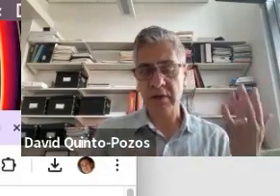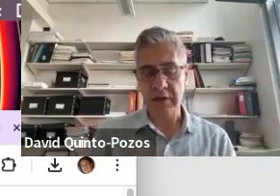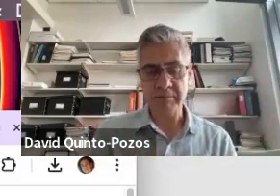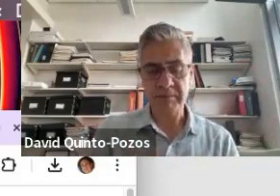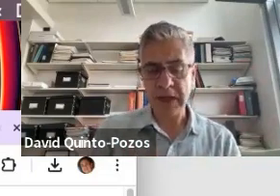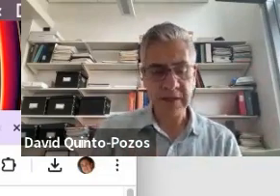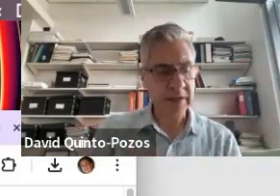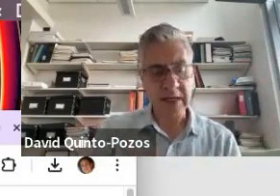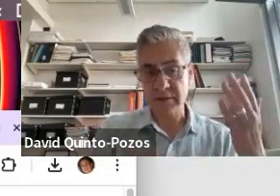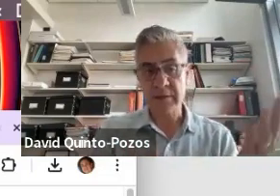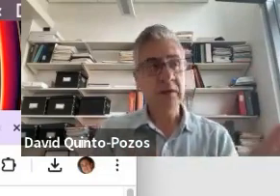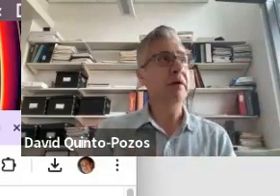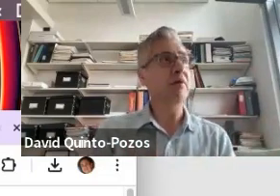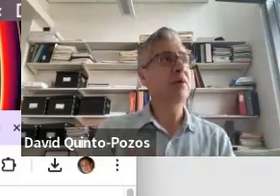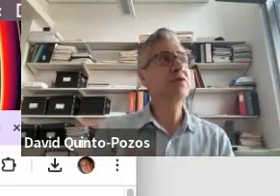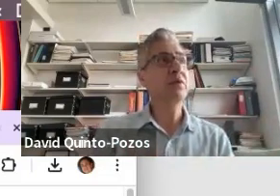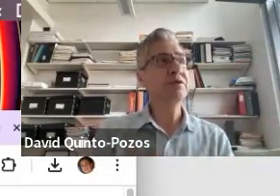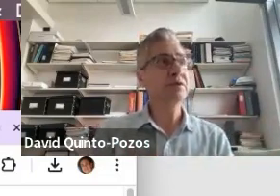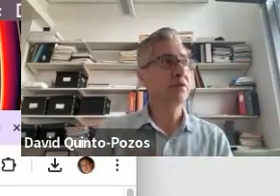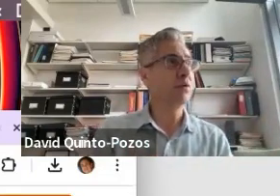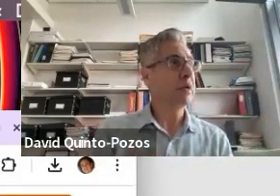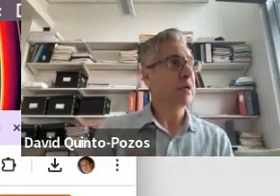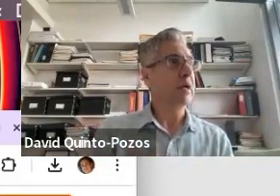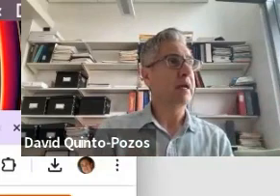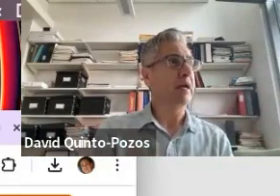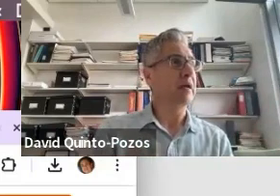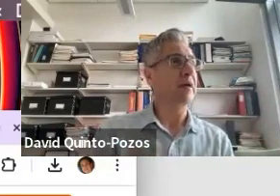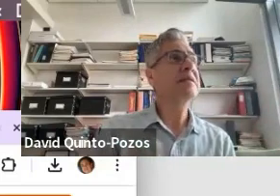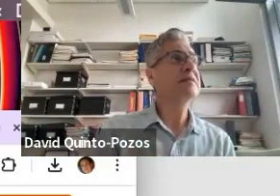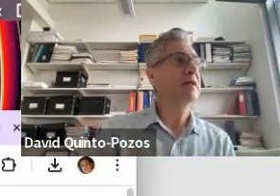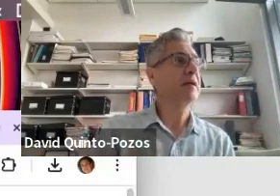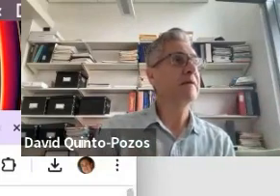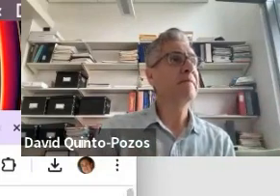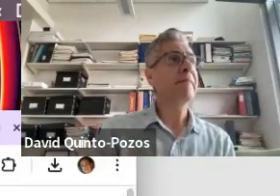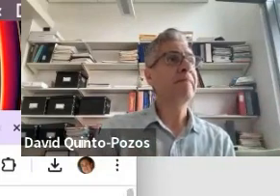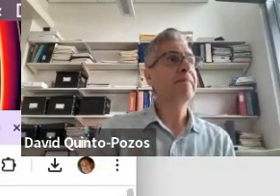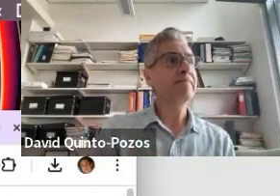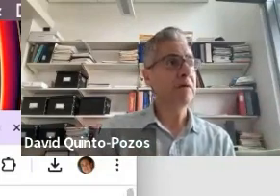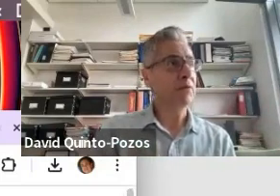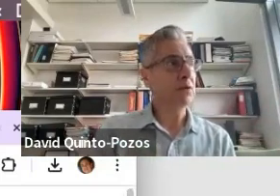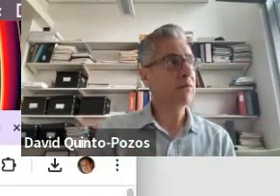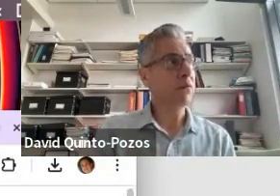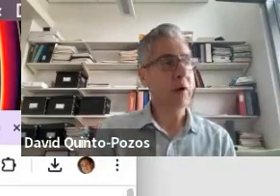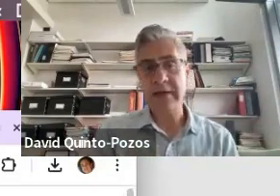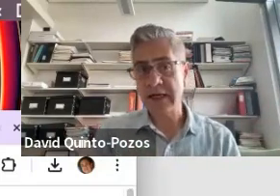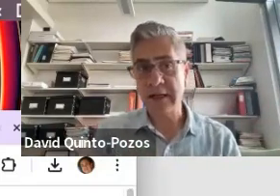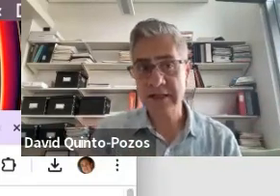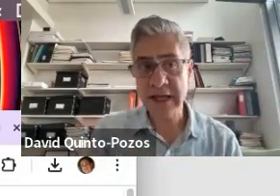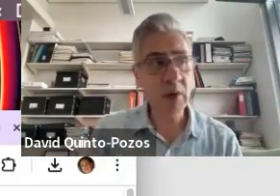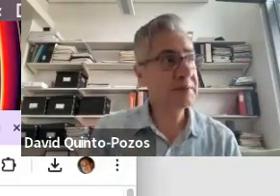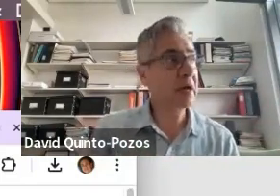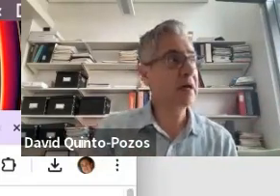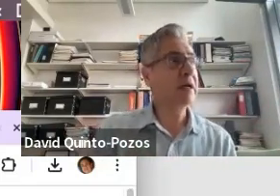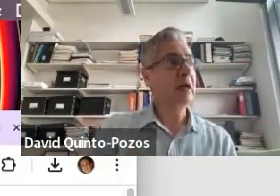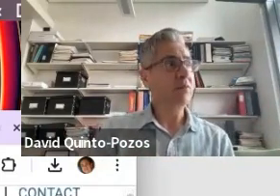final page that has a resource to let's see, if you look at the